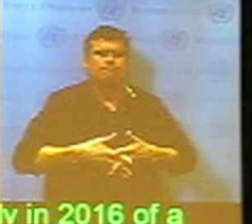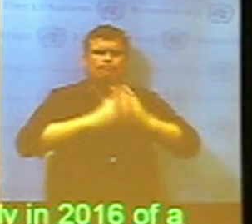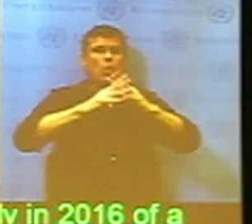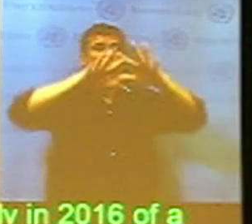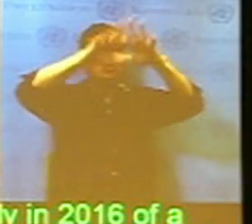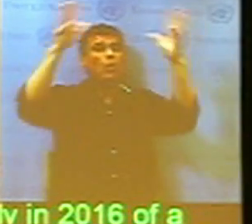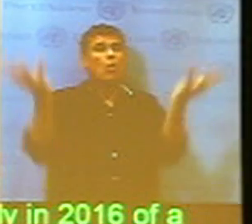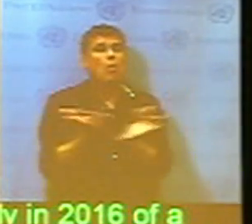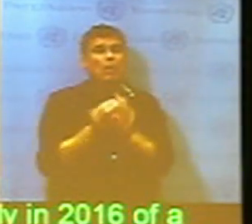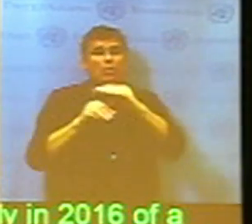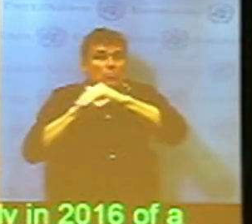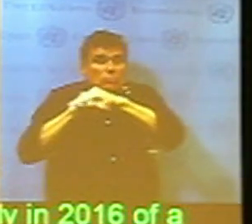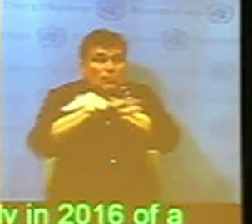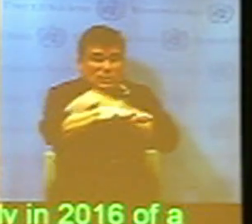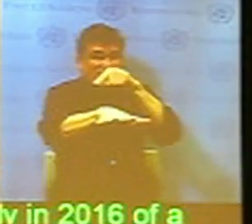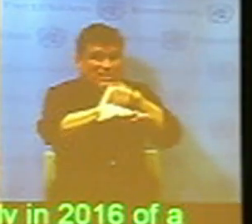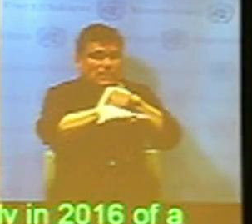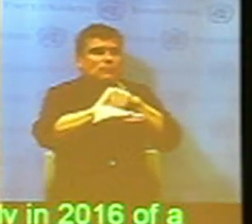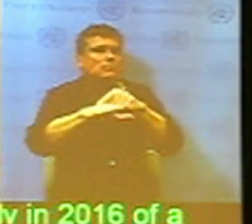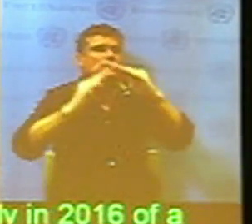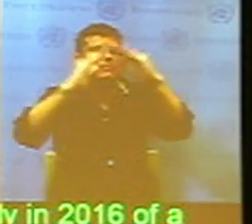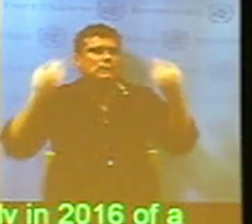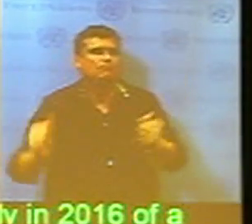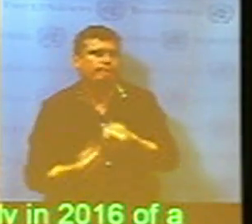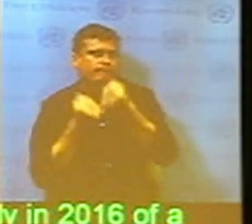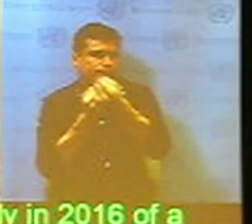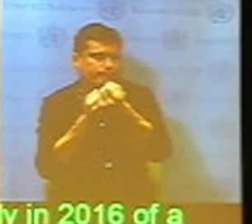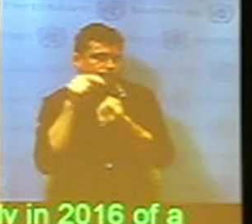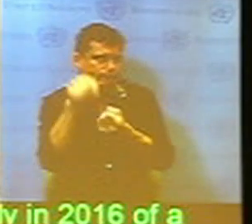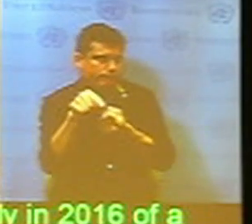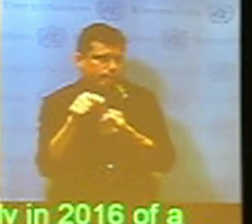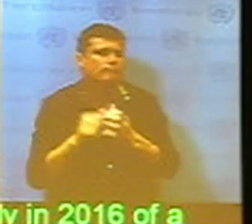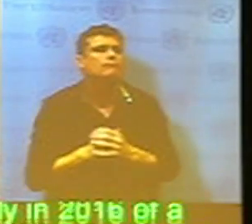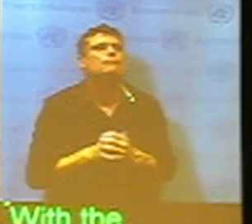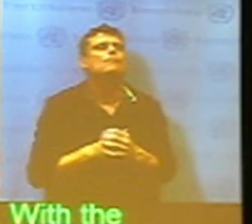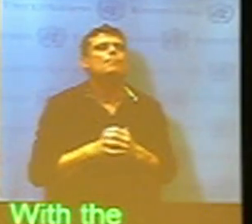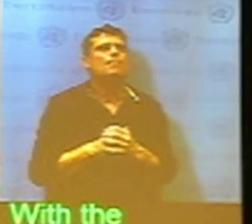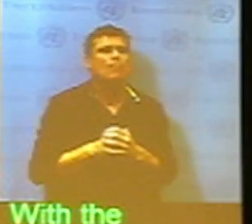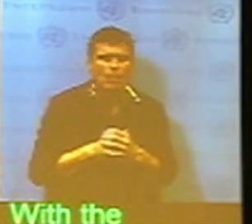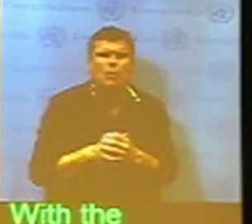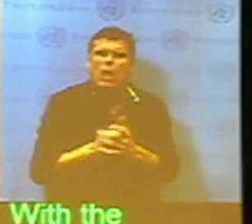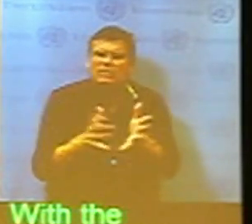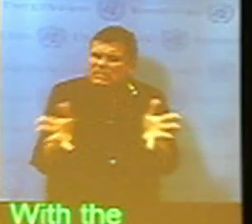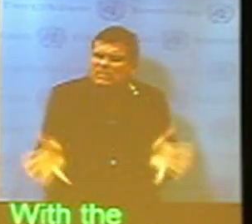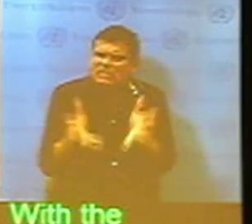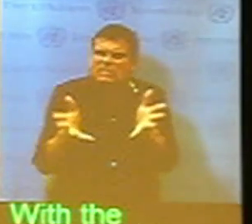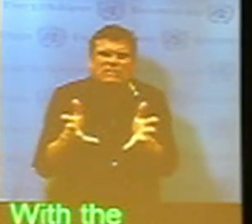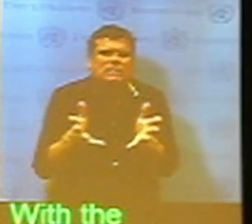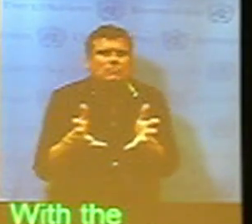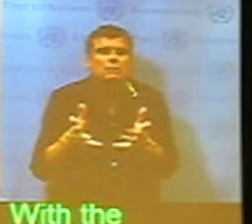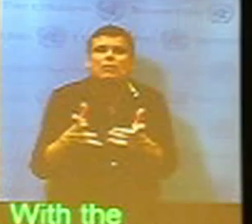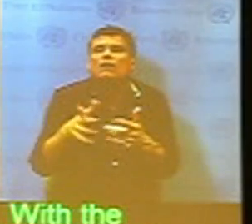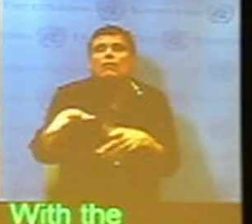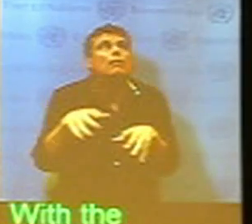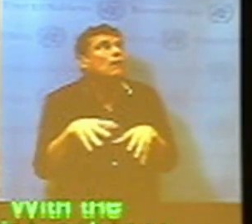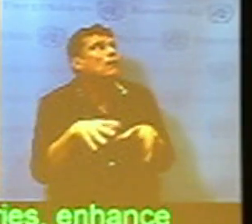refugee self-reliance, and expand durable solutions for refugees. Annex 2 of the Declaration